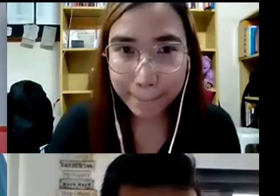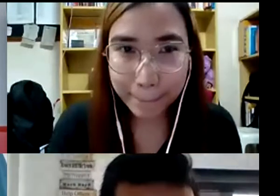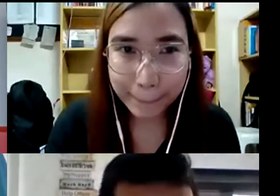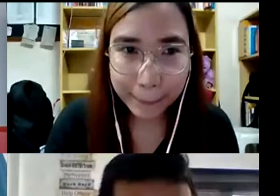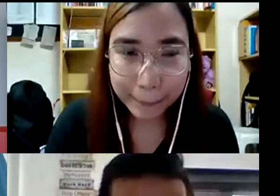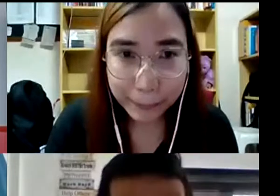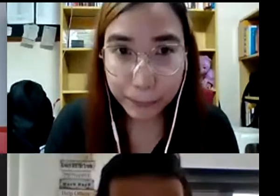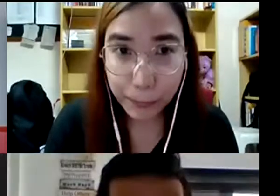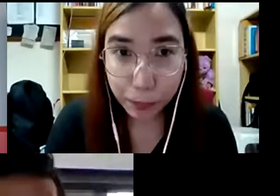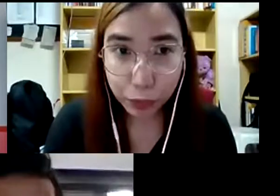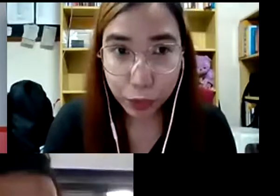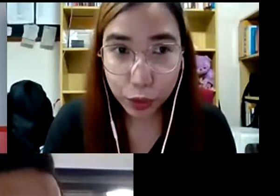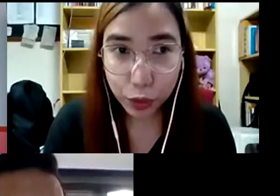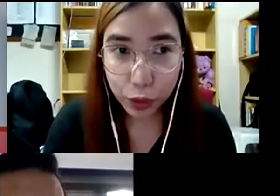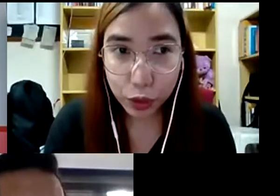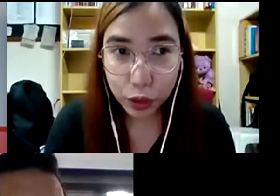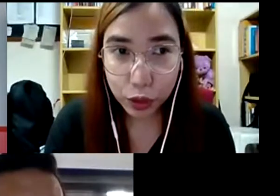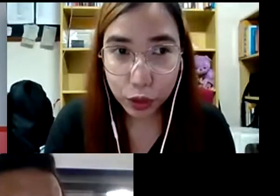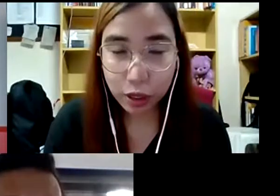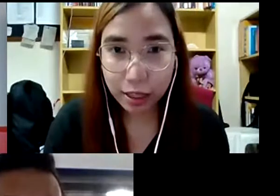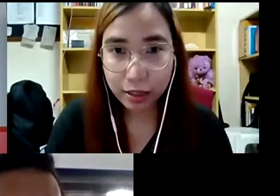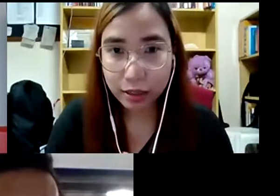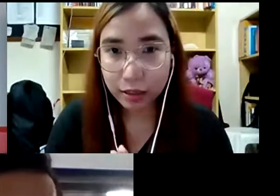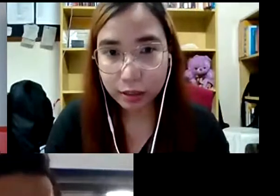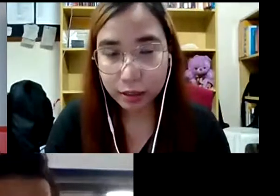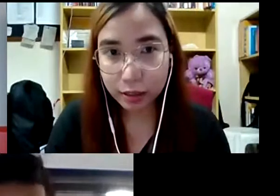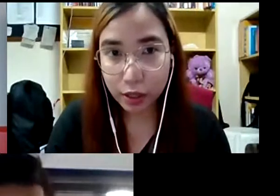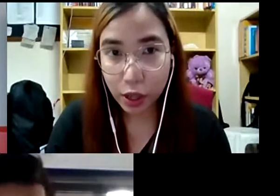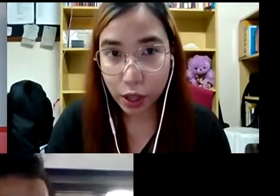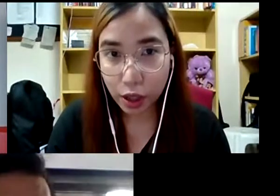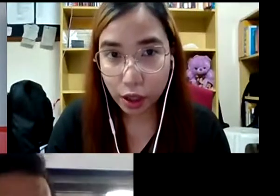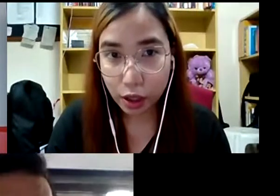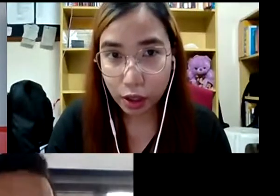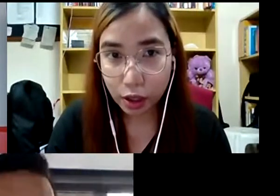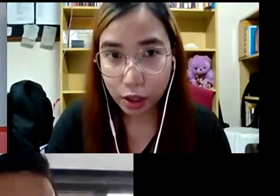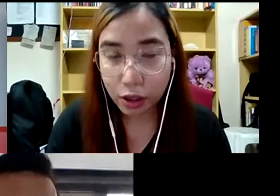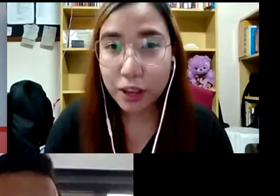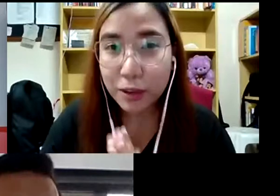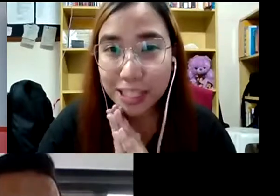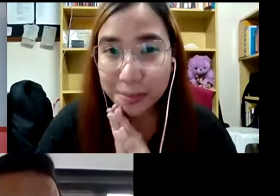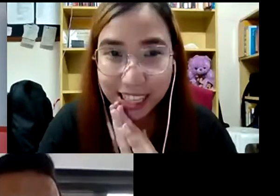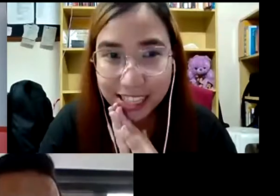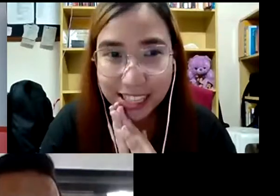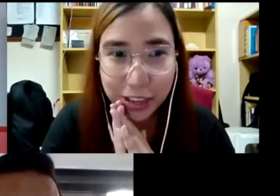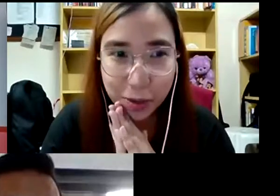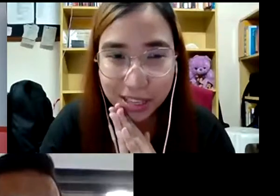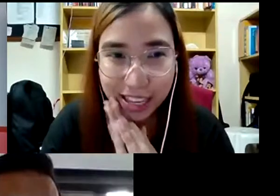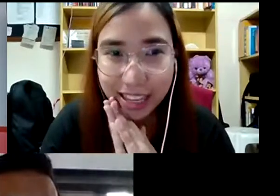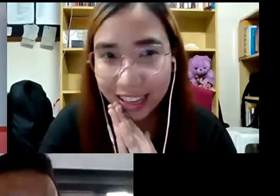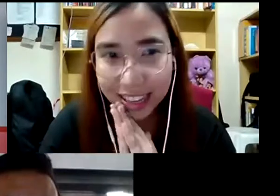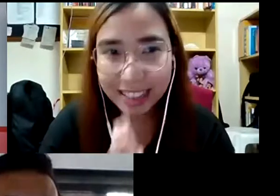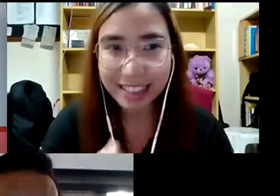isi-send ko po sa email nyo yung list po ng names ng mga nag-accomplish sa ating feedback form. Okay po, yes please. Thank you po,